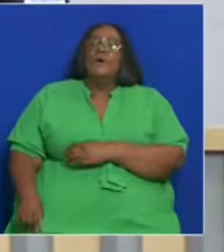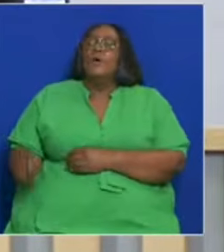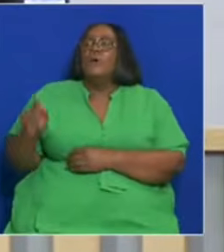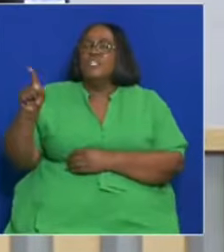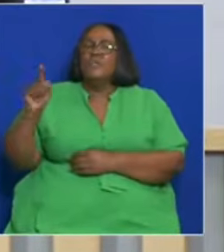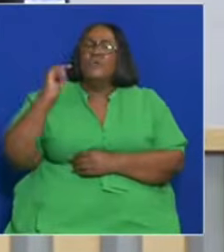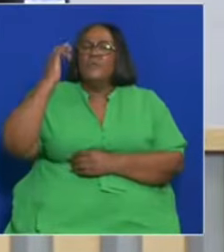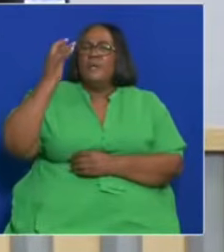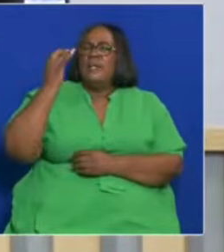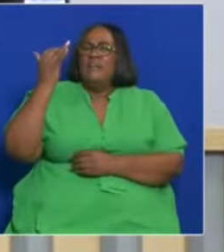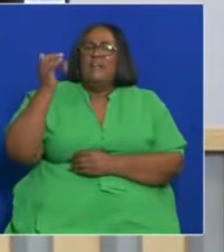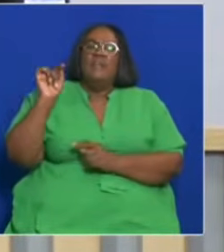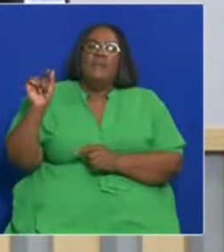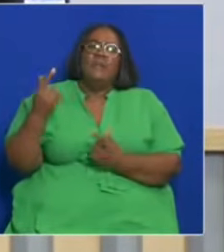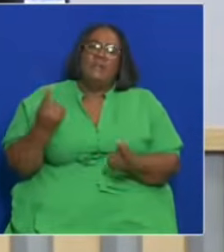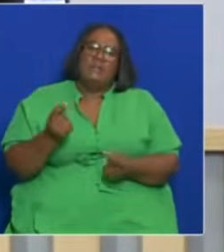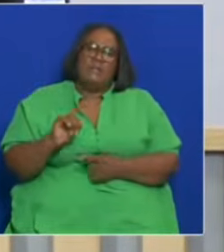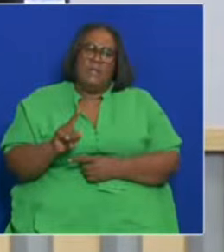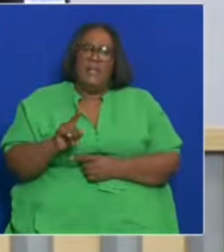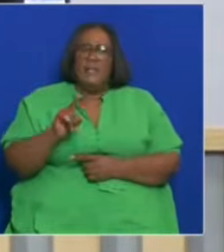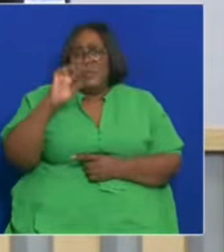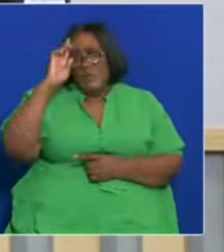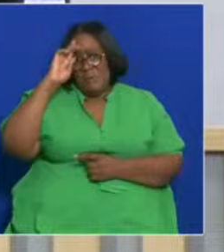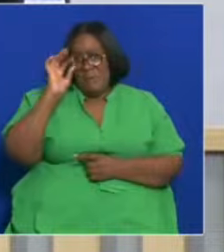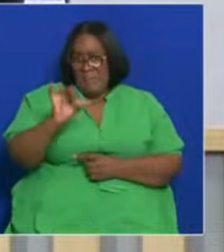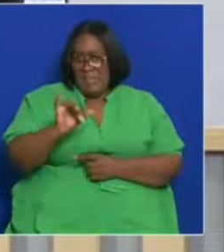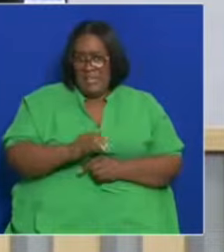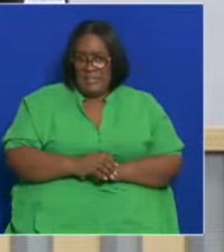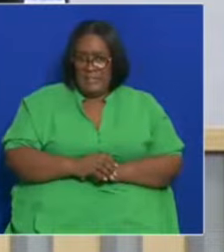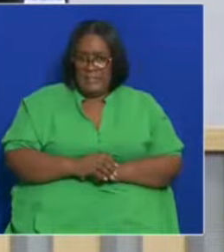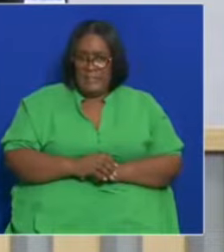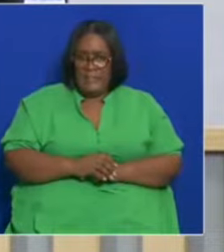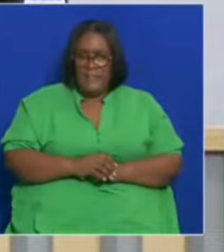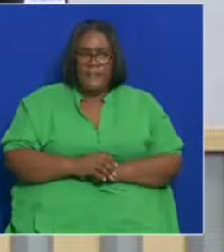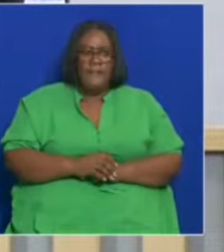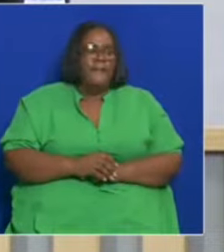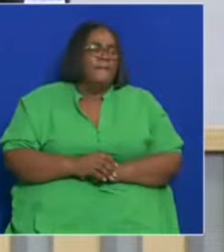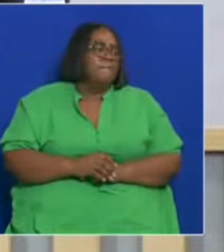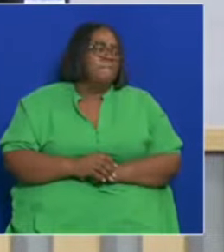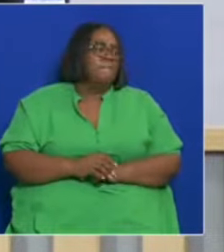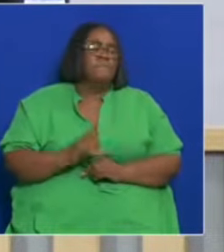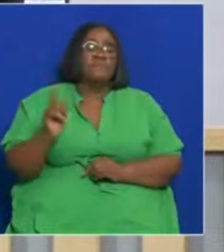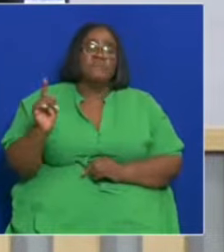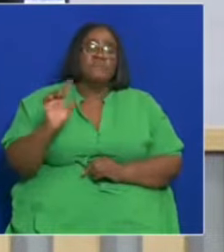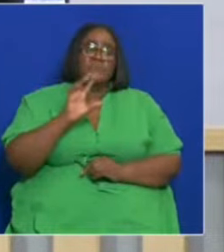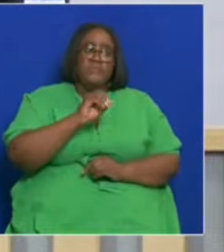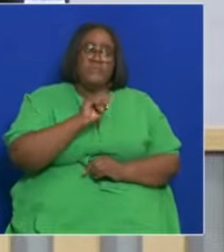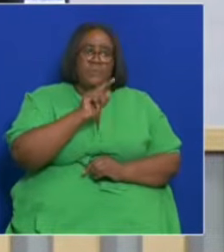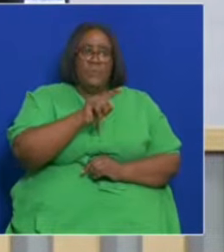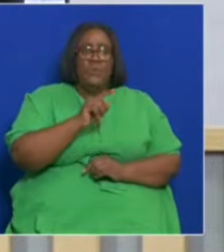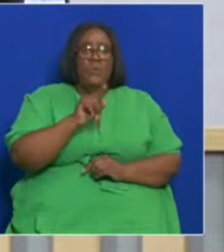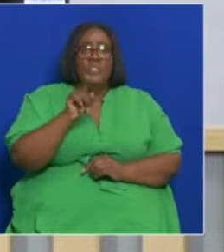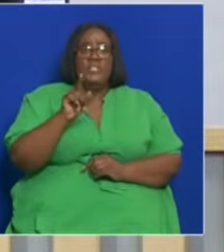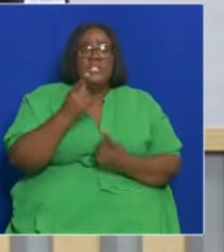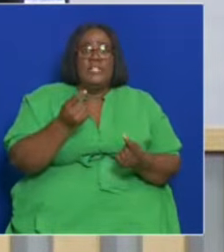Do you recall that? In particular, No. she was asking you what she had done to Advocate Johnson